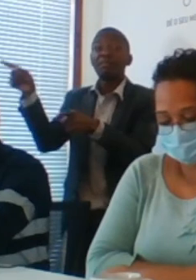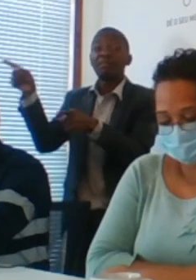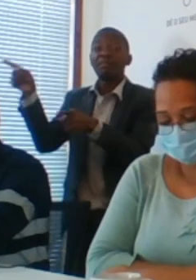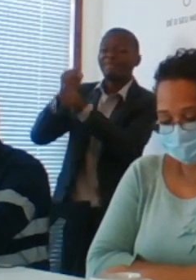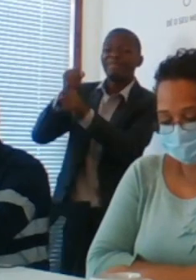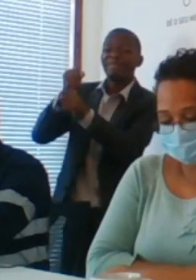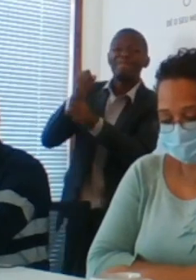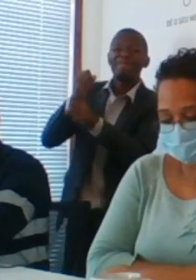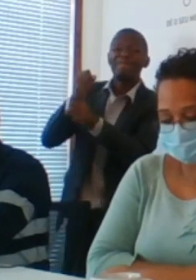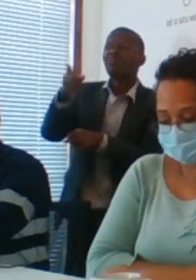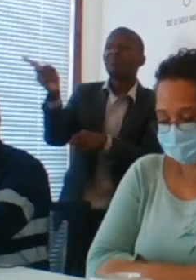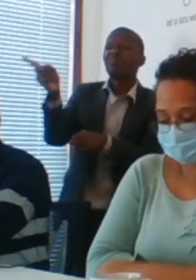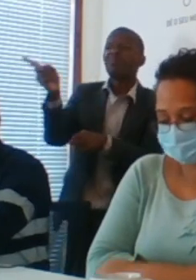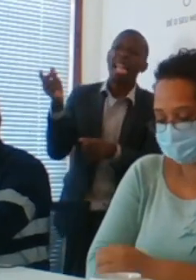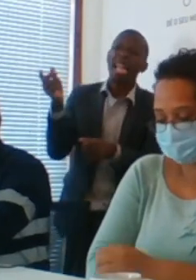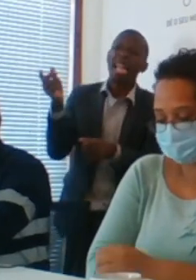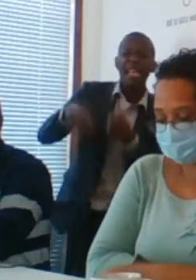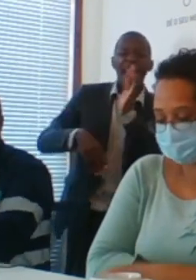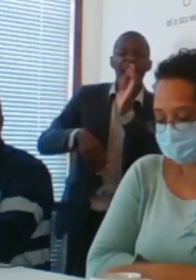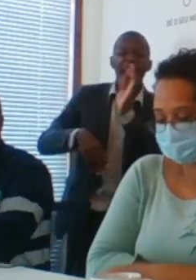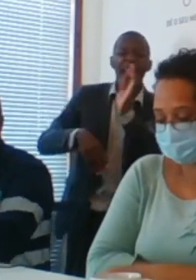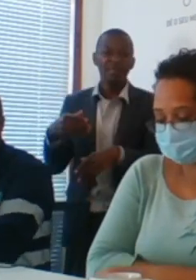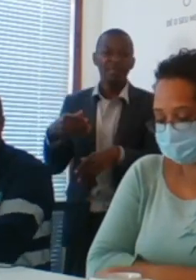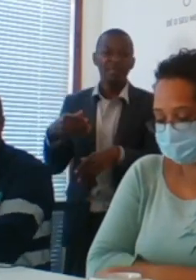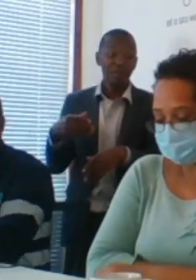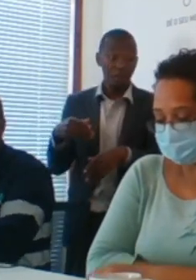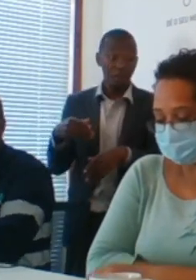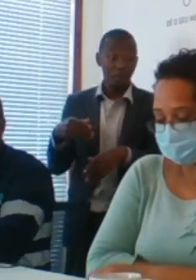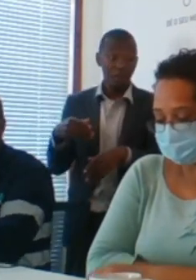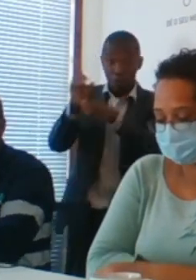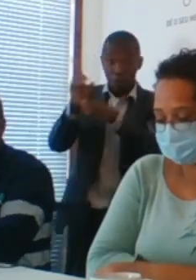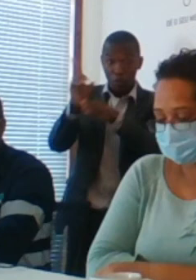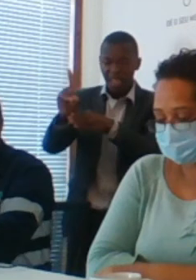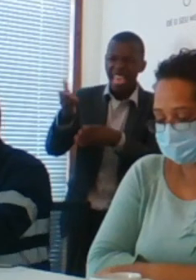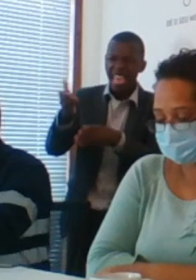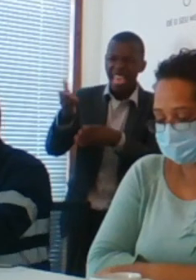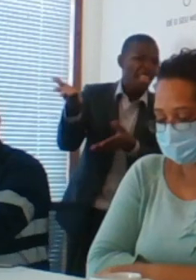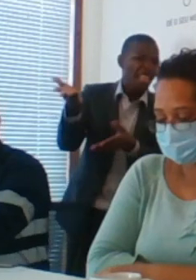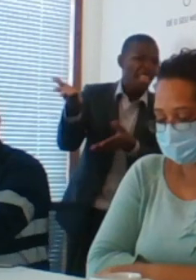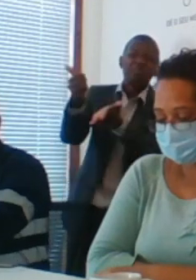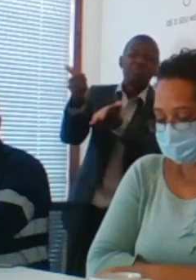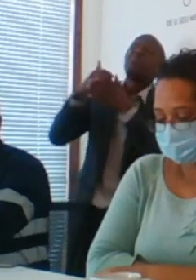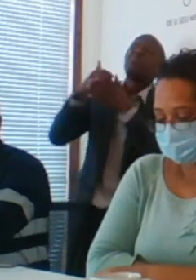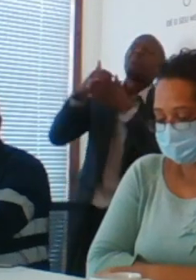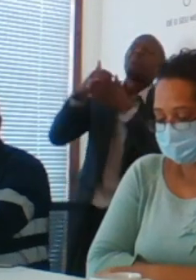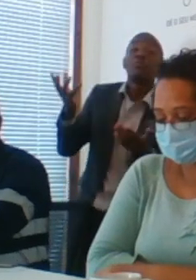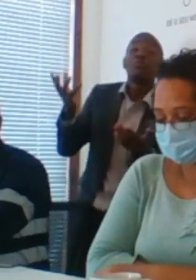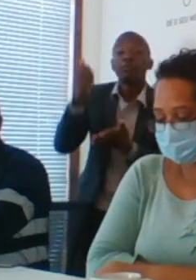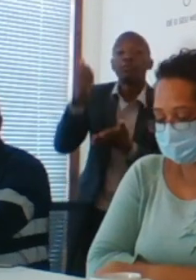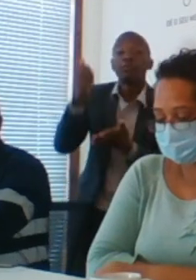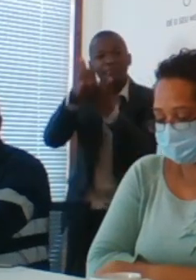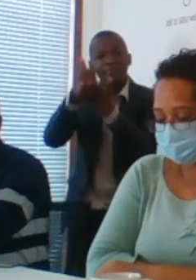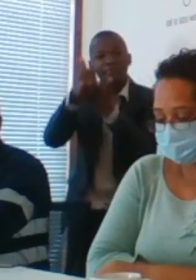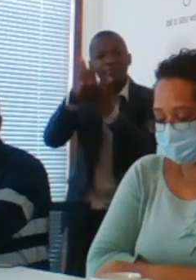still do not believe, some believing in people with disabilities. So if I could be part, for example, of a company,